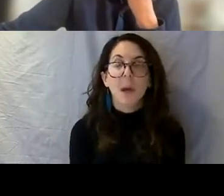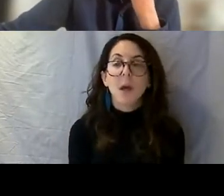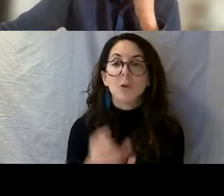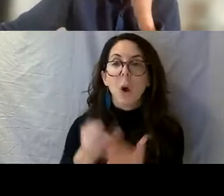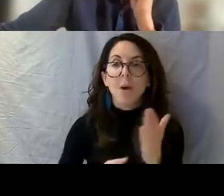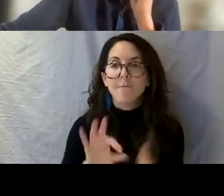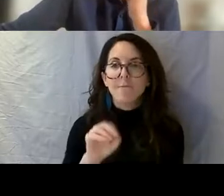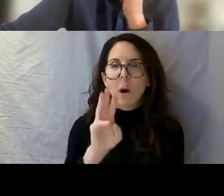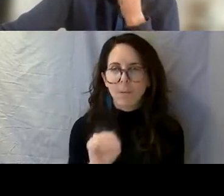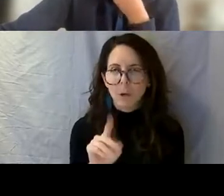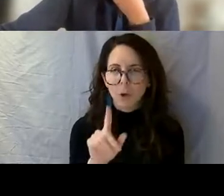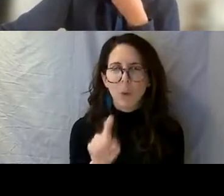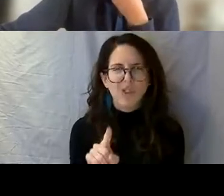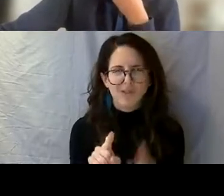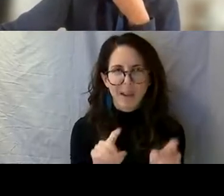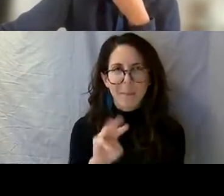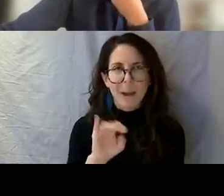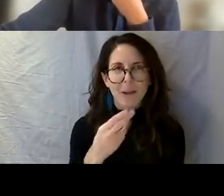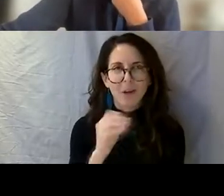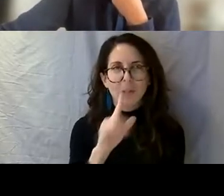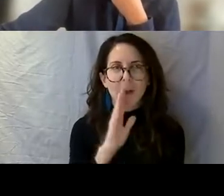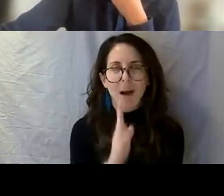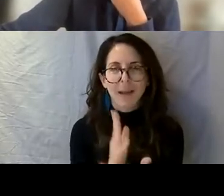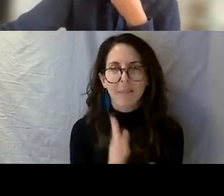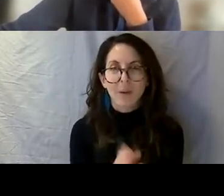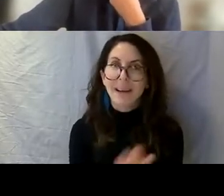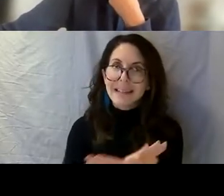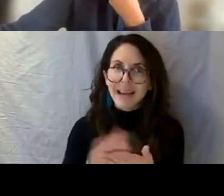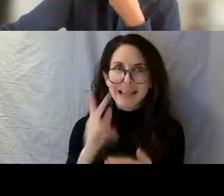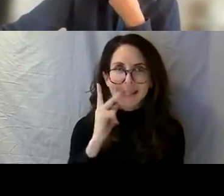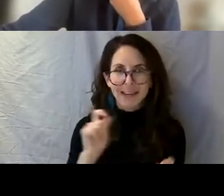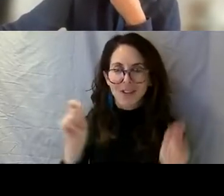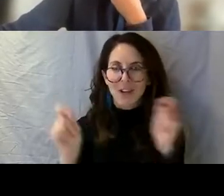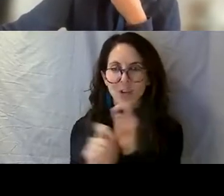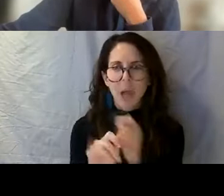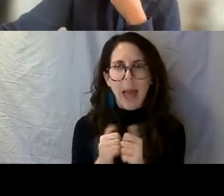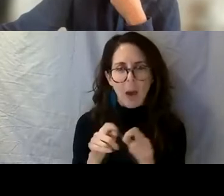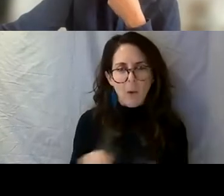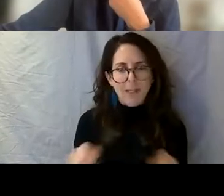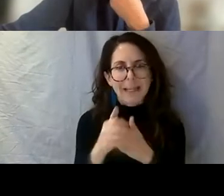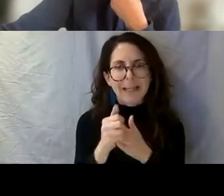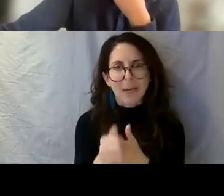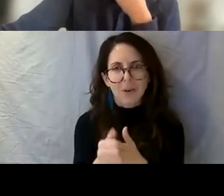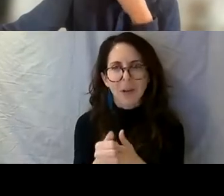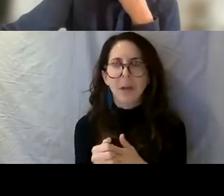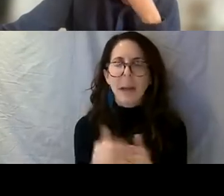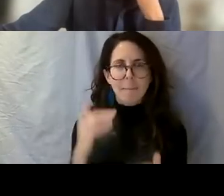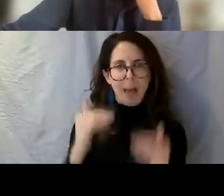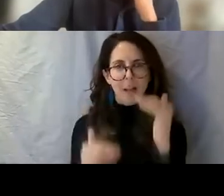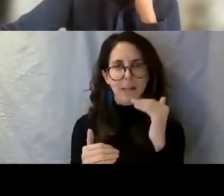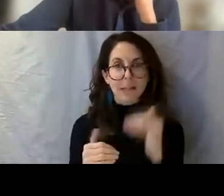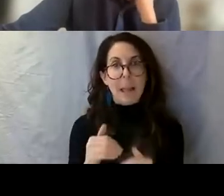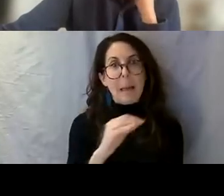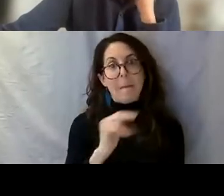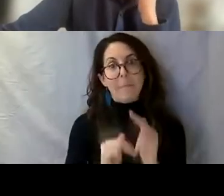concept that Michael mentioned, it's exciting to see this naturally evolving. How do we as leaders balance the current build back and health